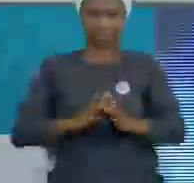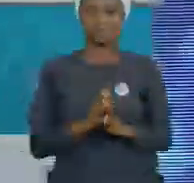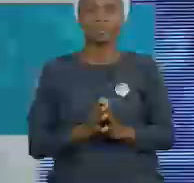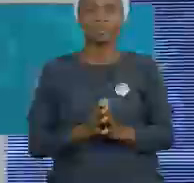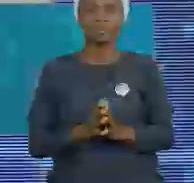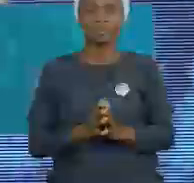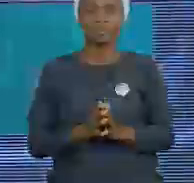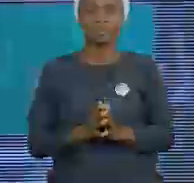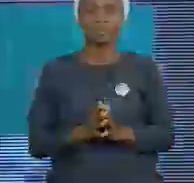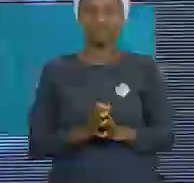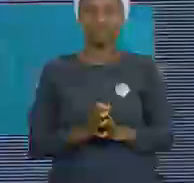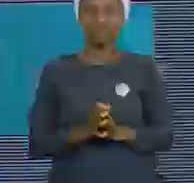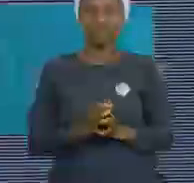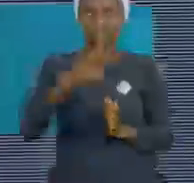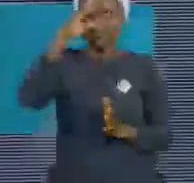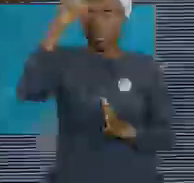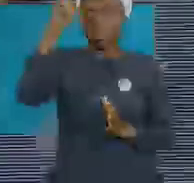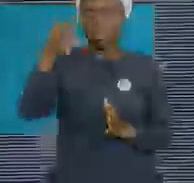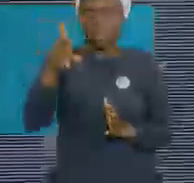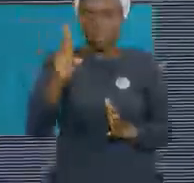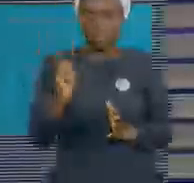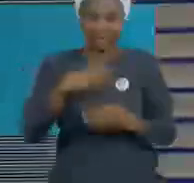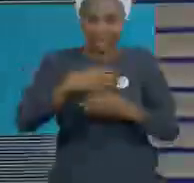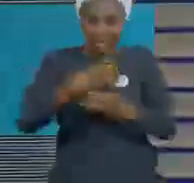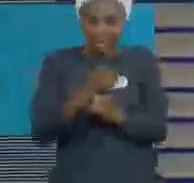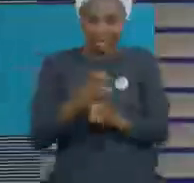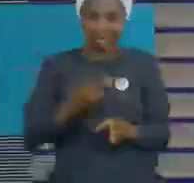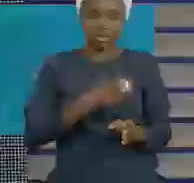He recreates us and He changes our nature.